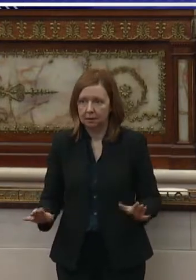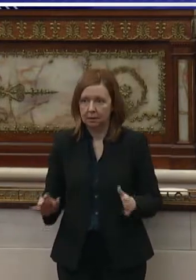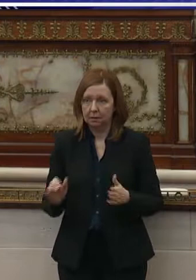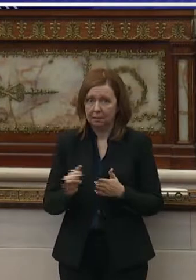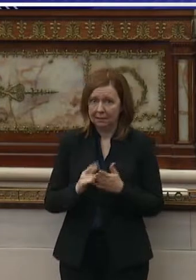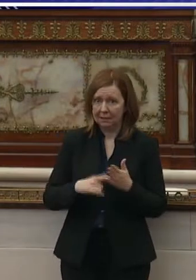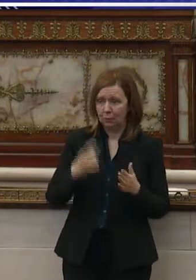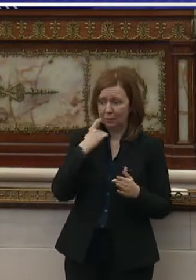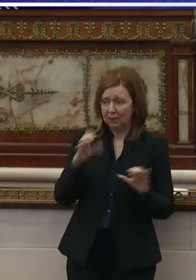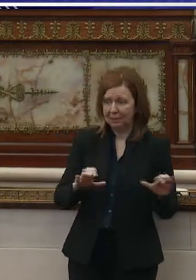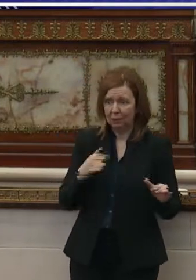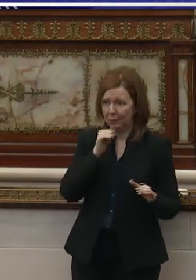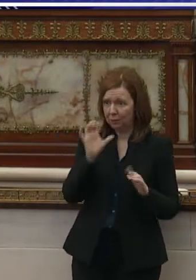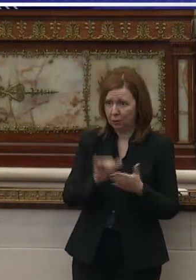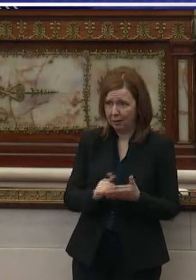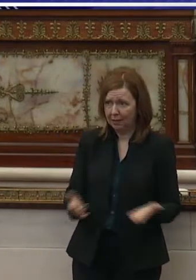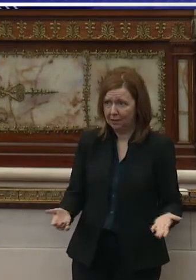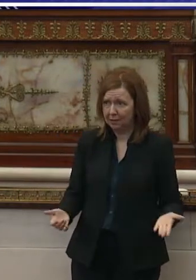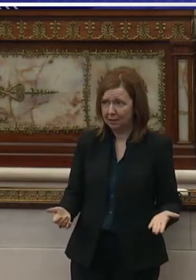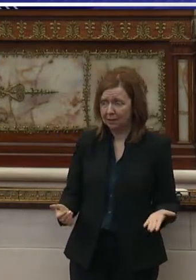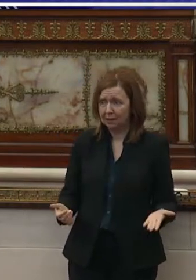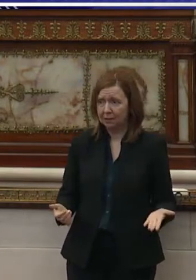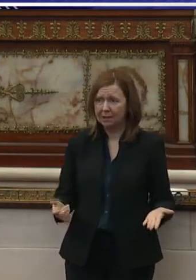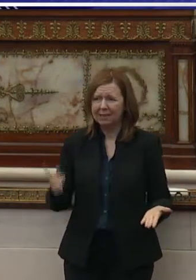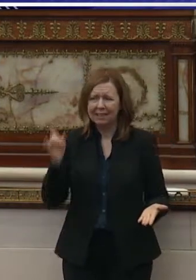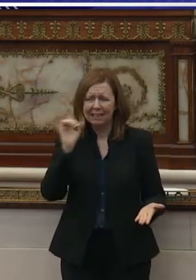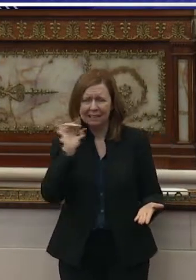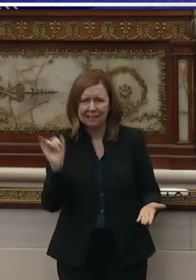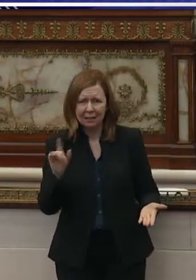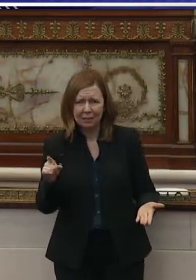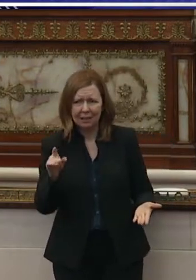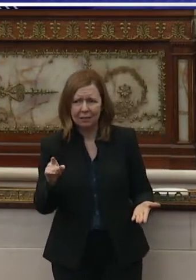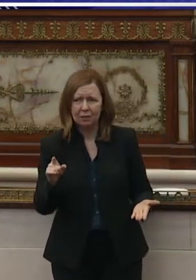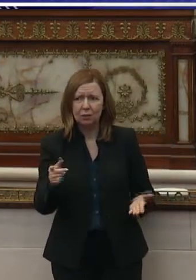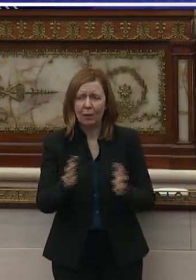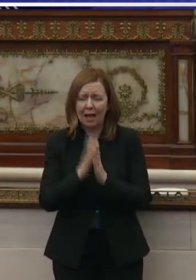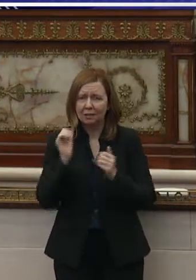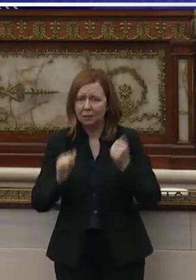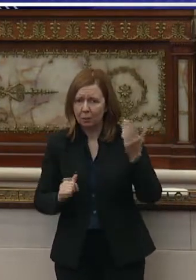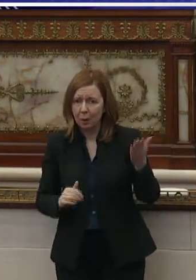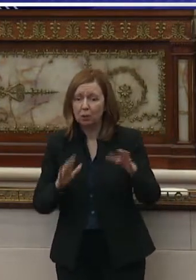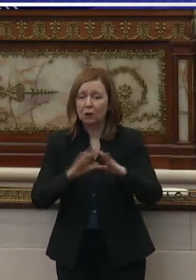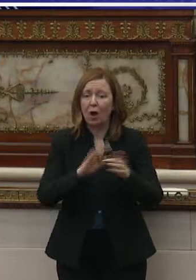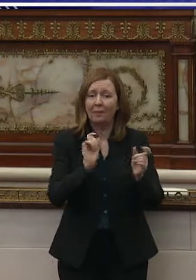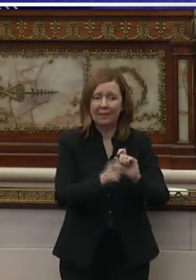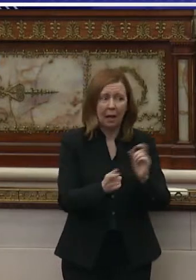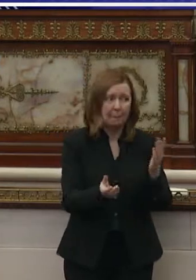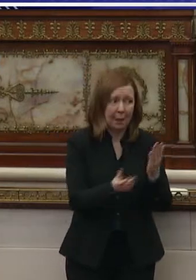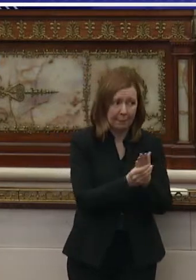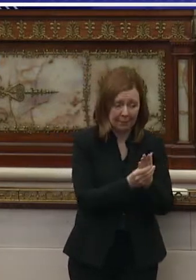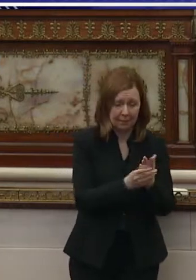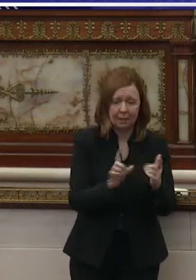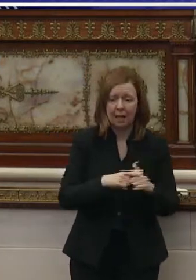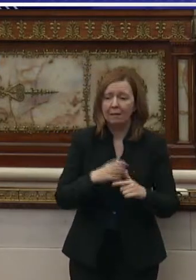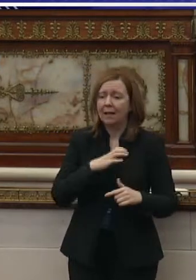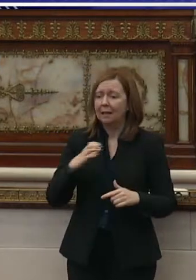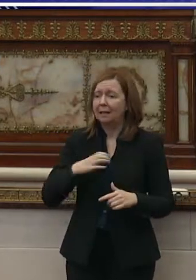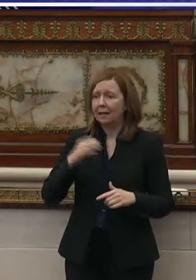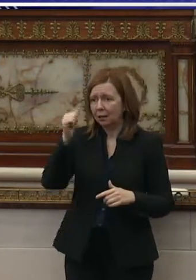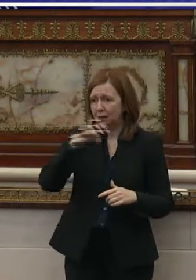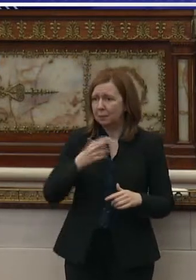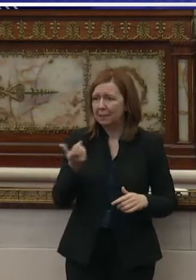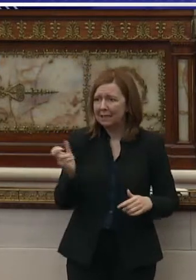that what we did? We didn't do that? It sounds like you called for a motion on the amendment, and Councilman